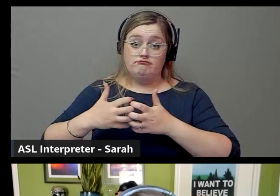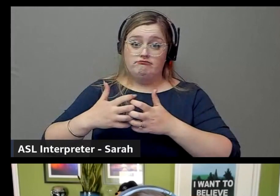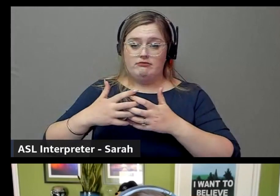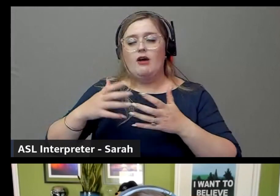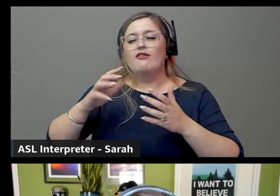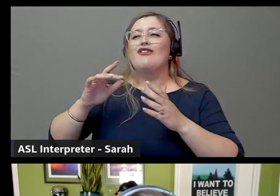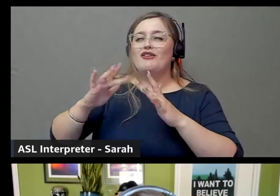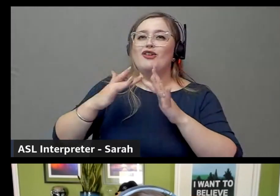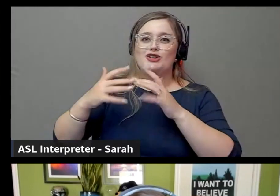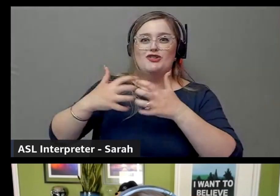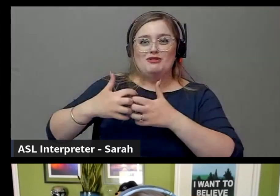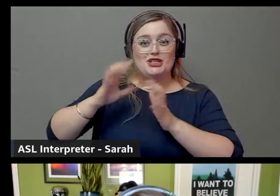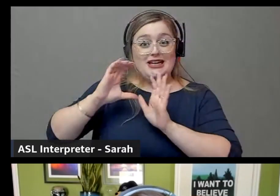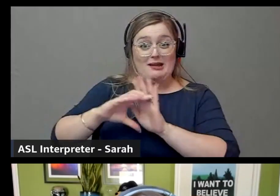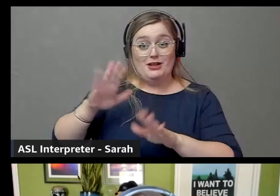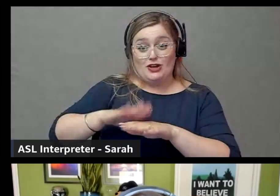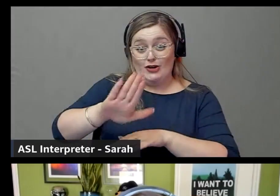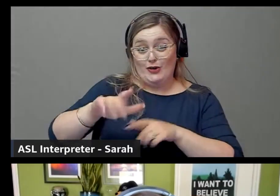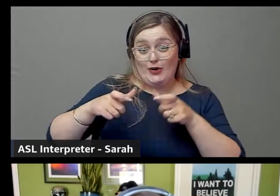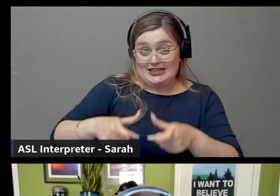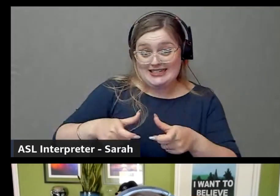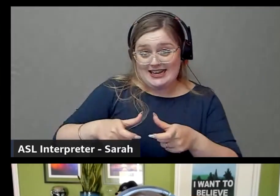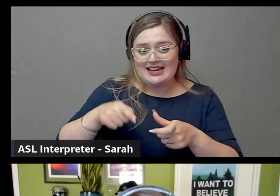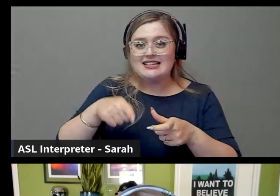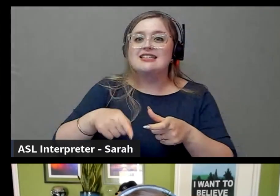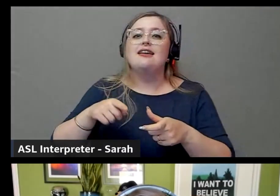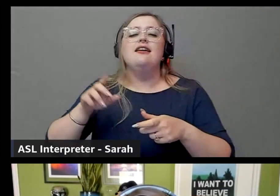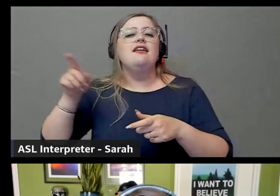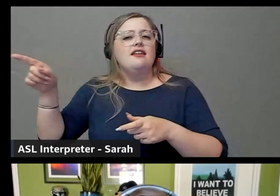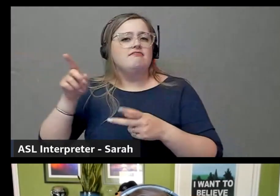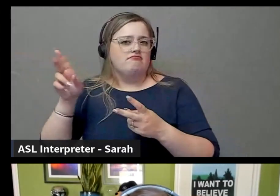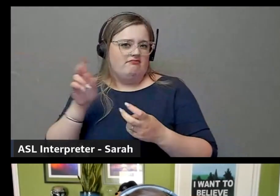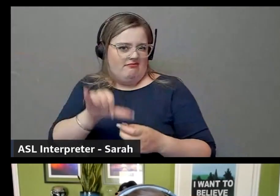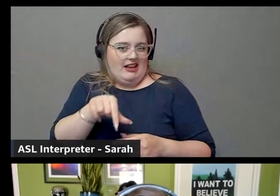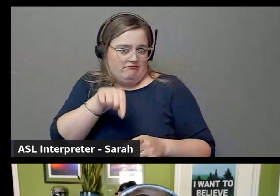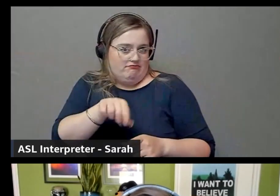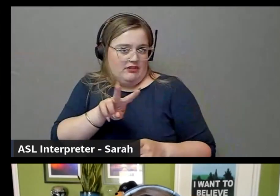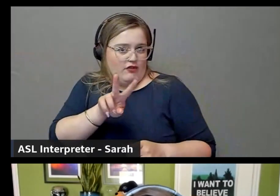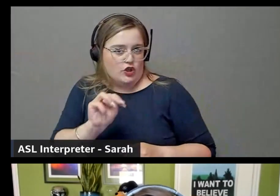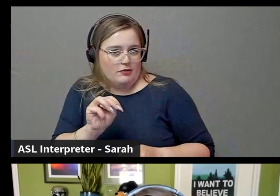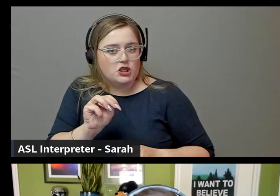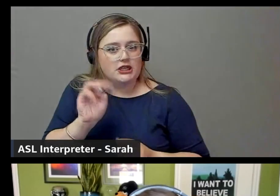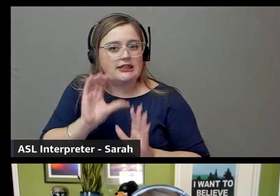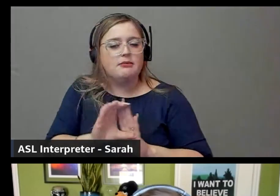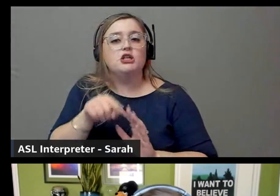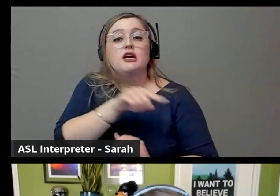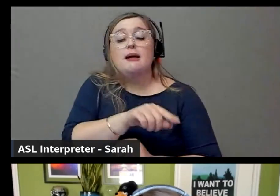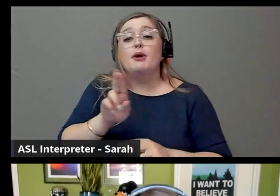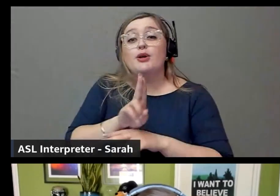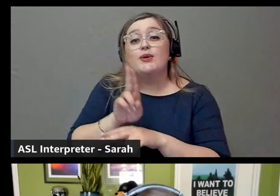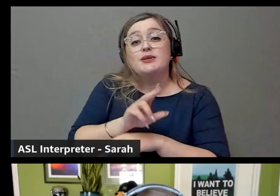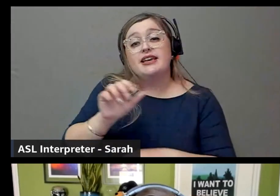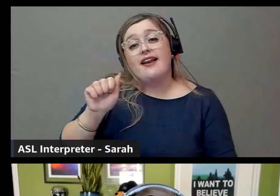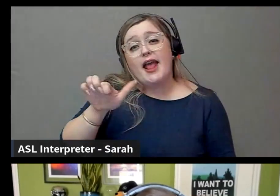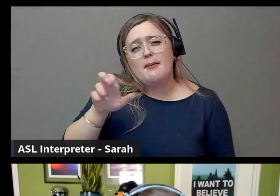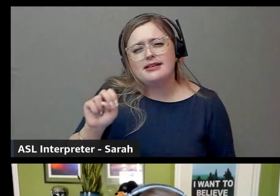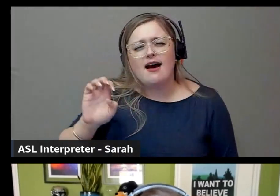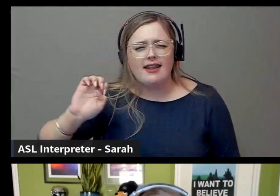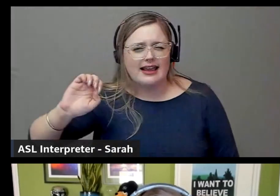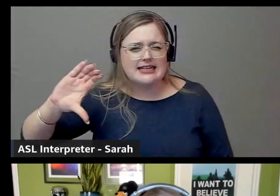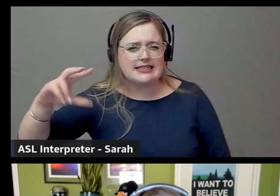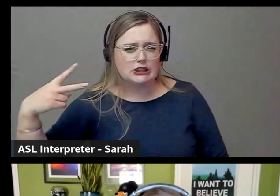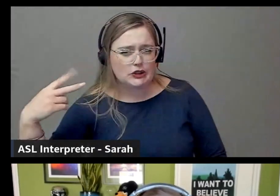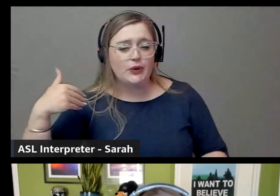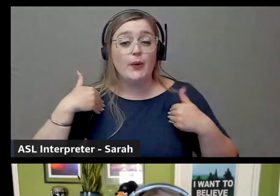that's also a virtual machine image. And Amazon, when you start using Amazon EC2, then when you take an image